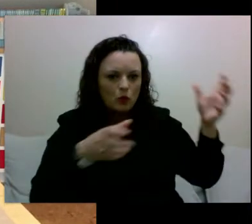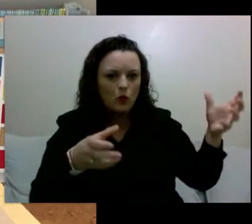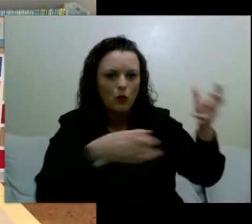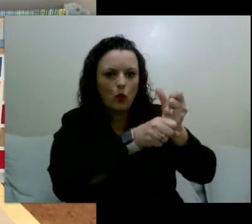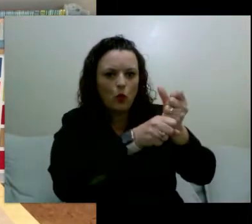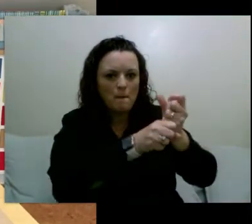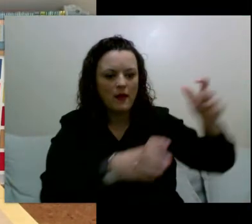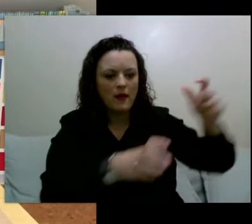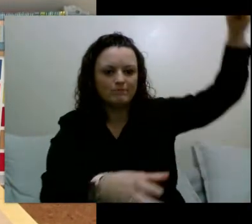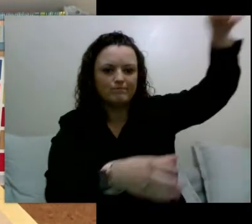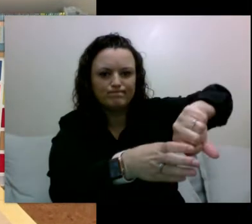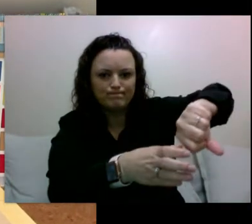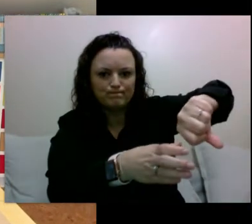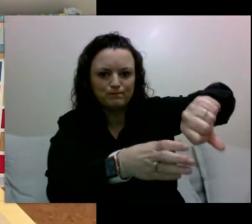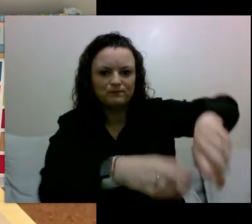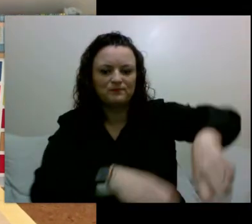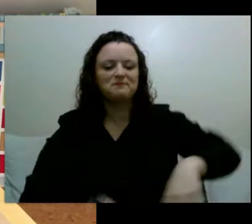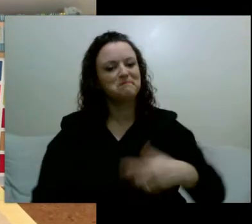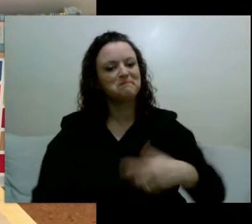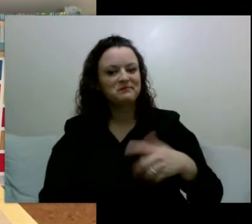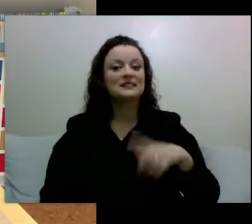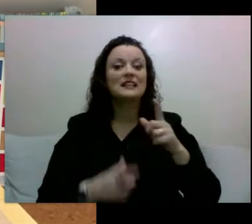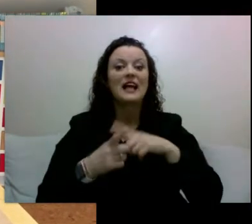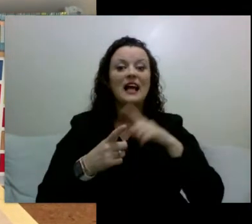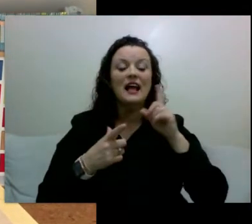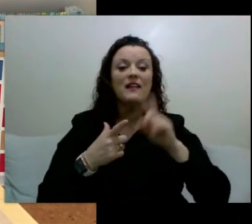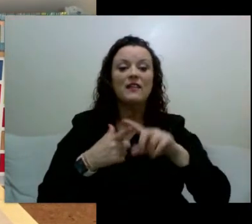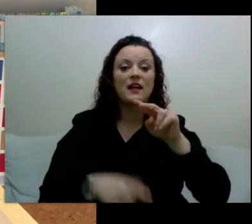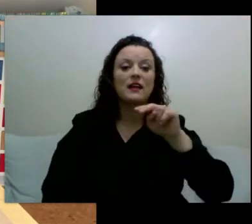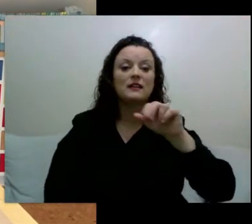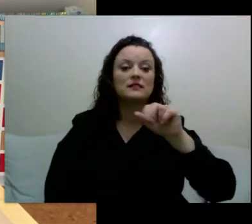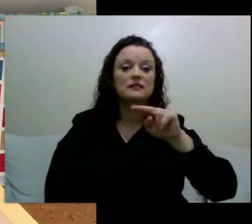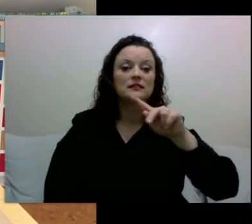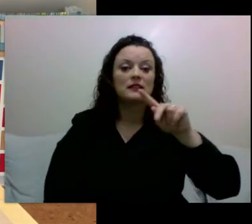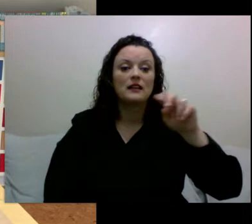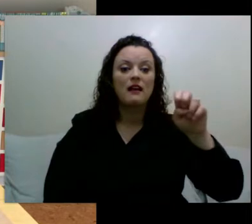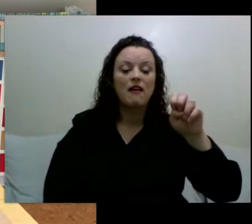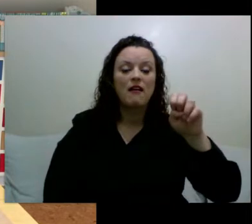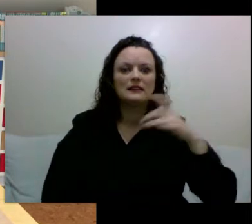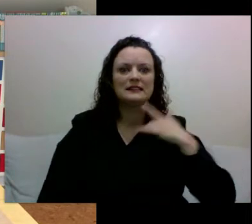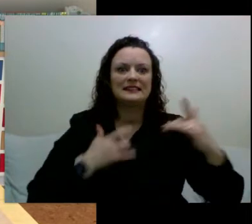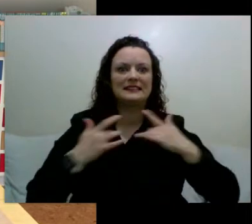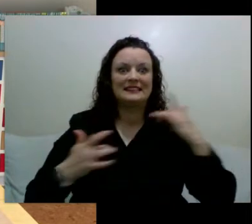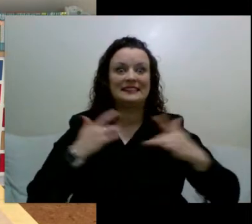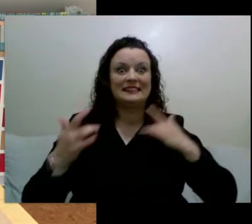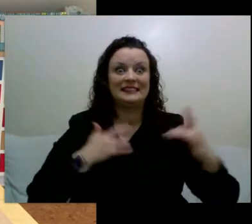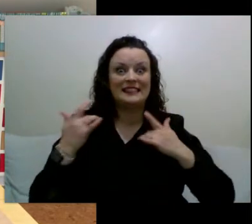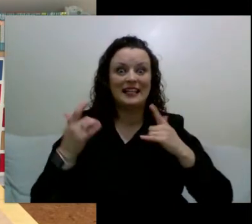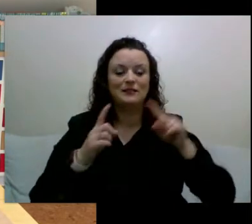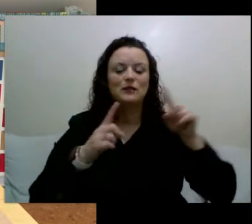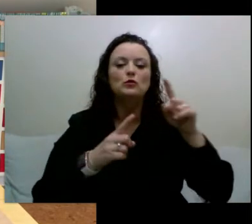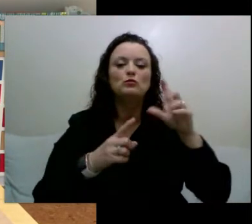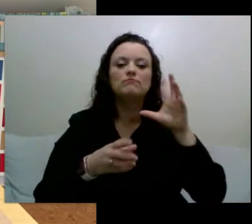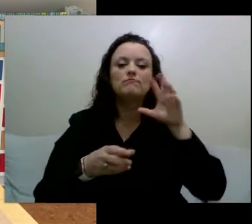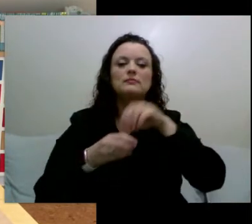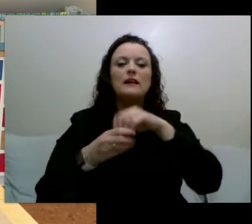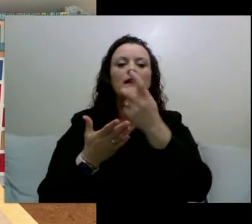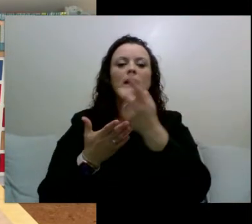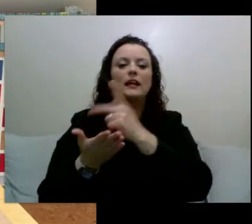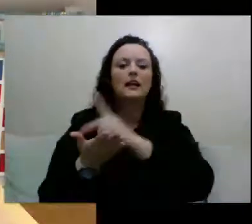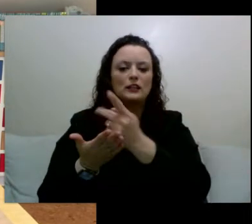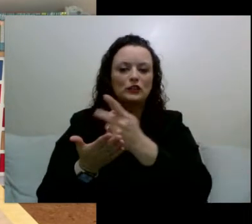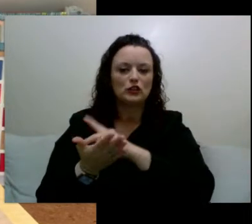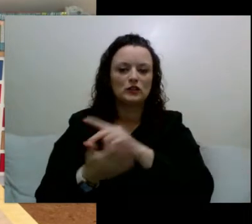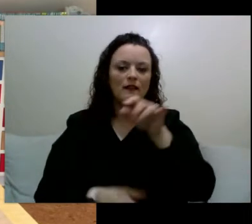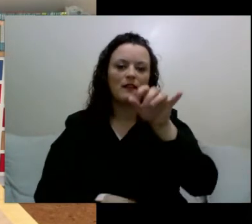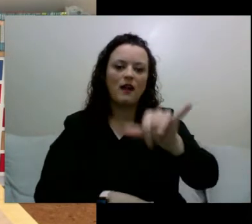beginning, when Nanette is very excited about going, Nanette is in the kitchen. And this is the